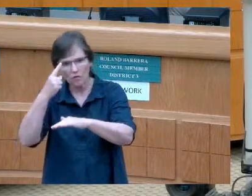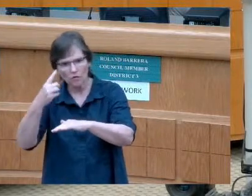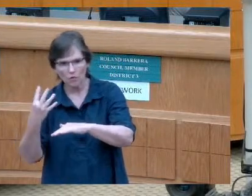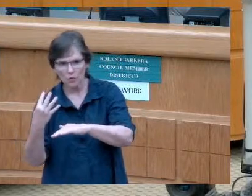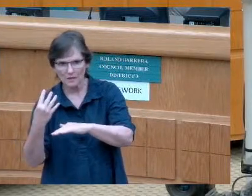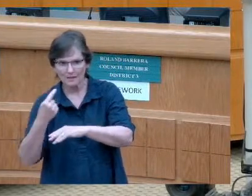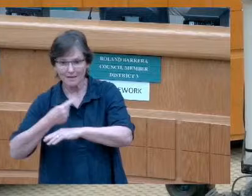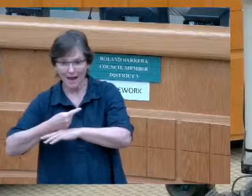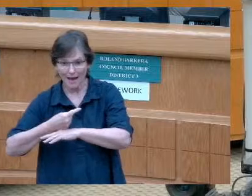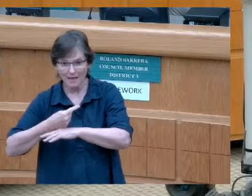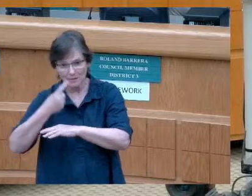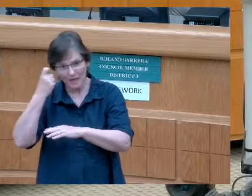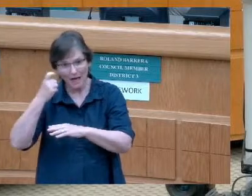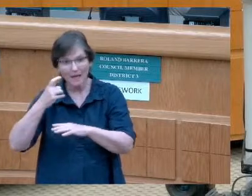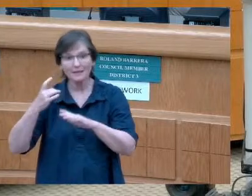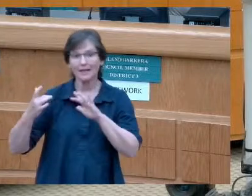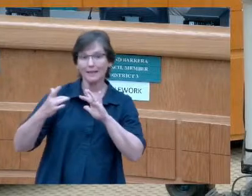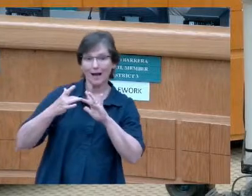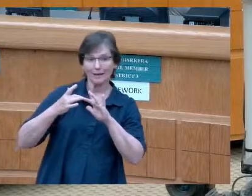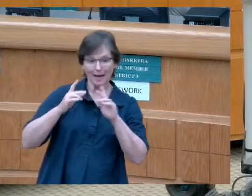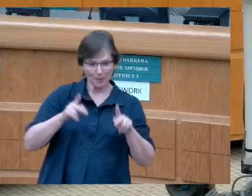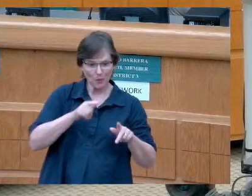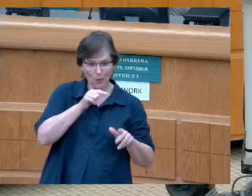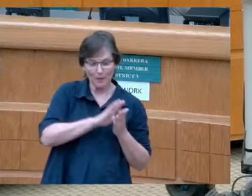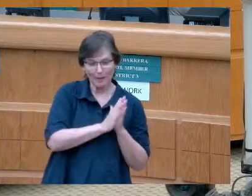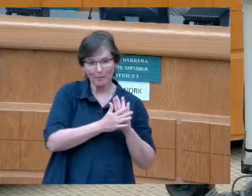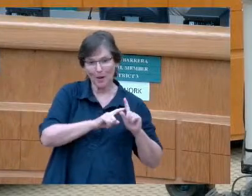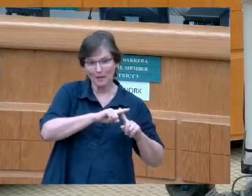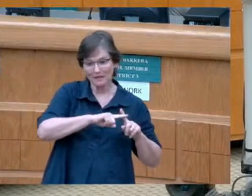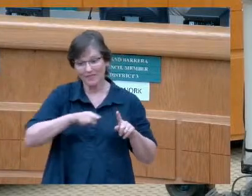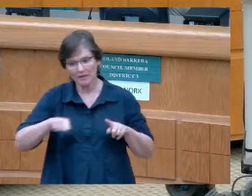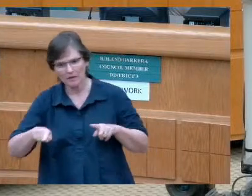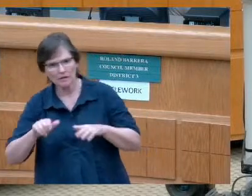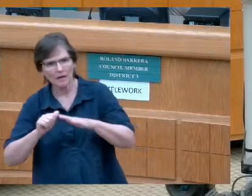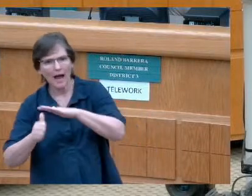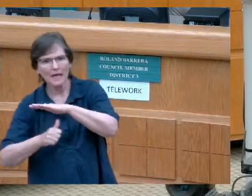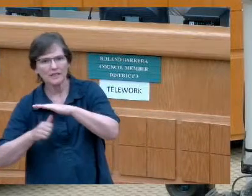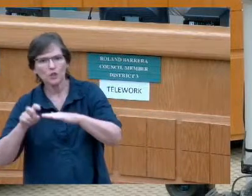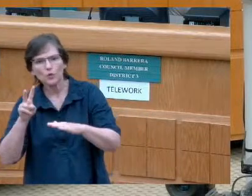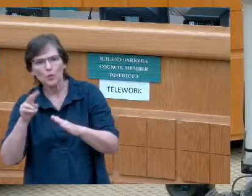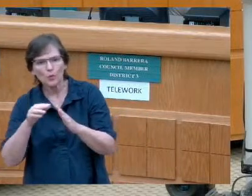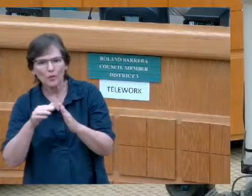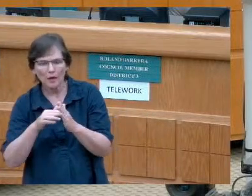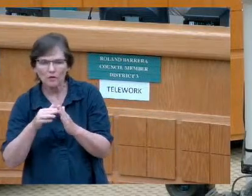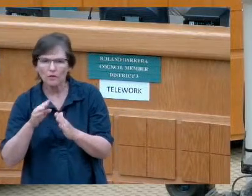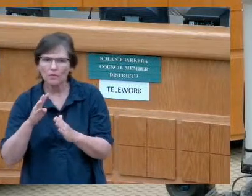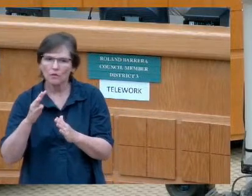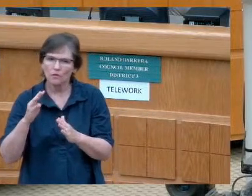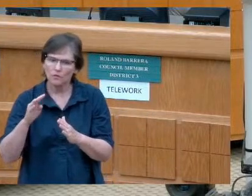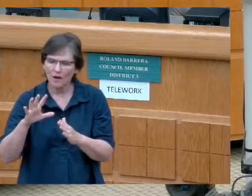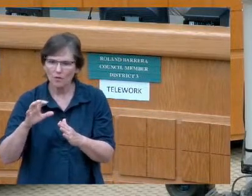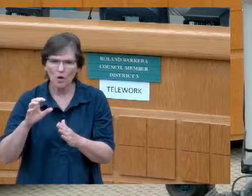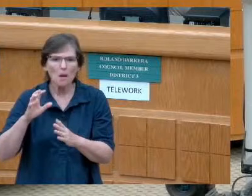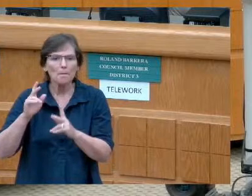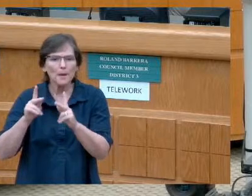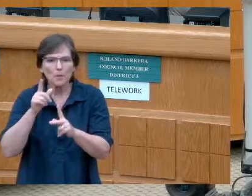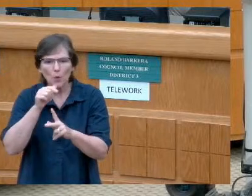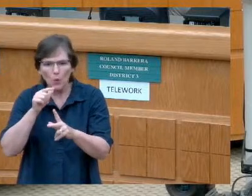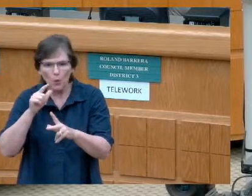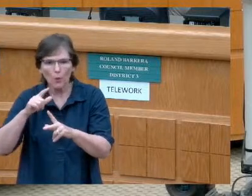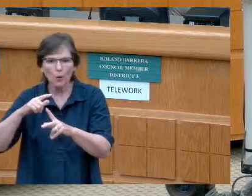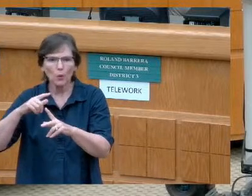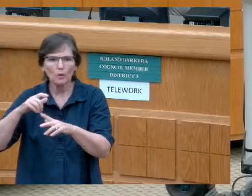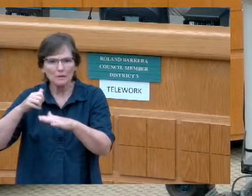become positive. These 2,500 people that are in quarantine, they're there because each